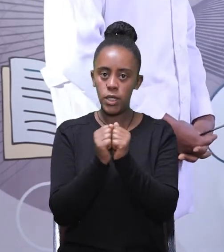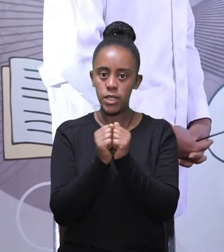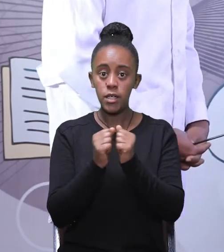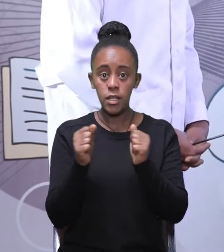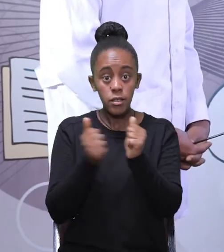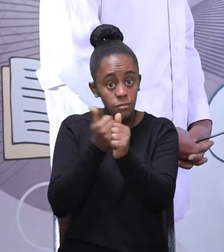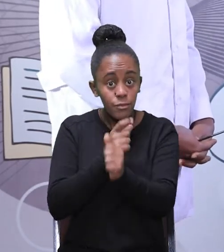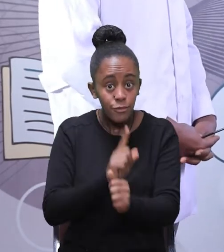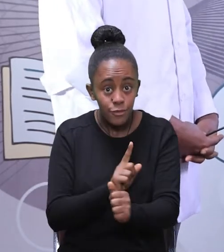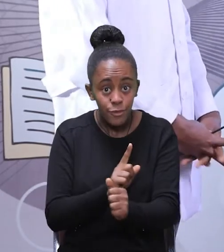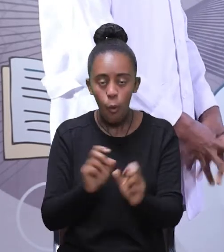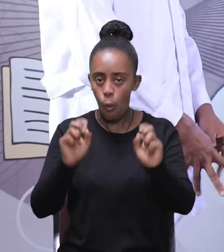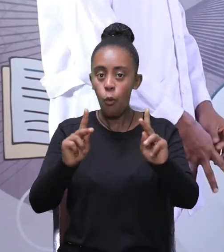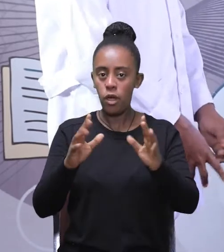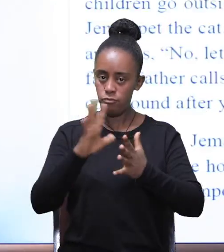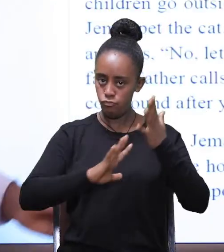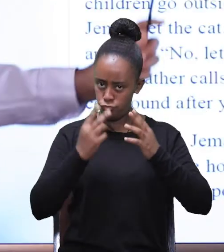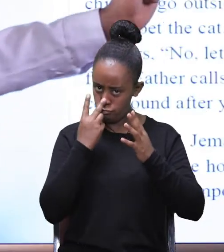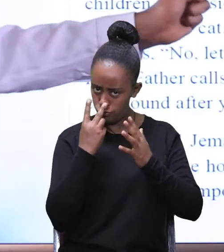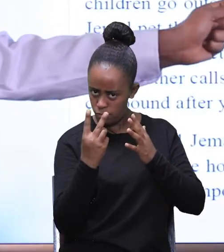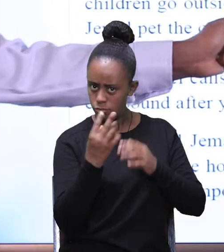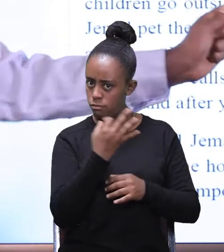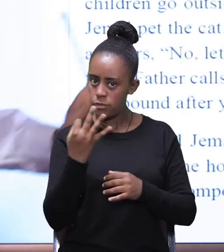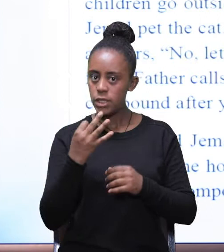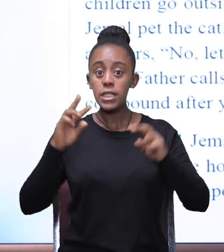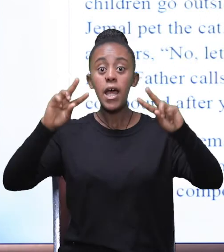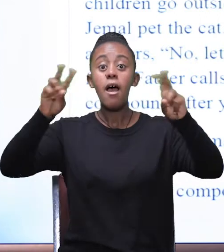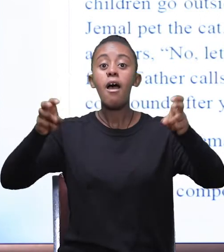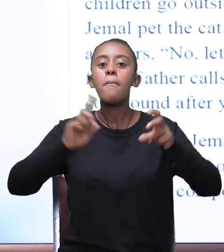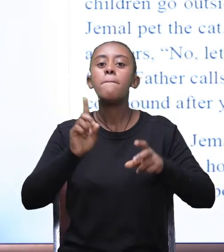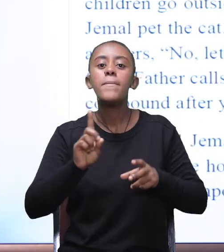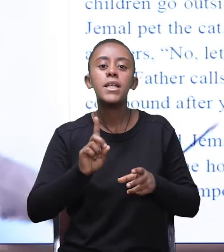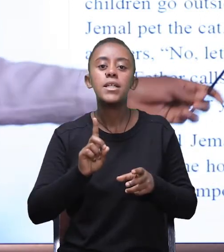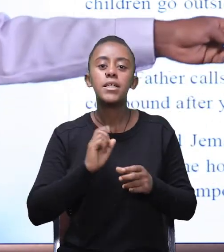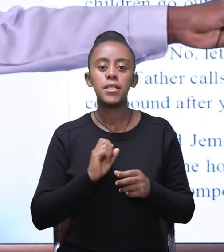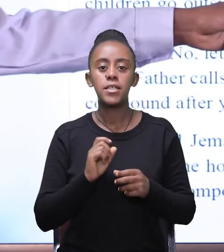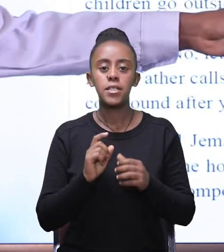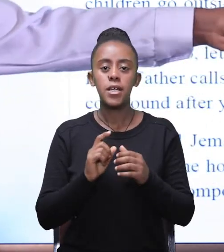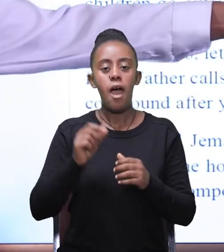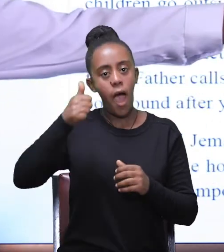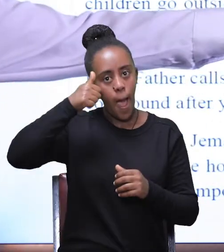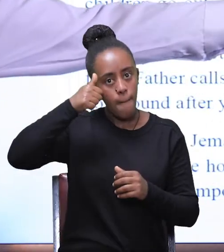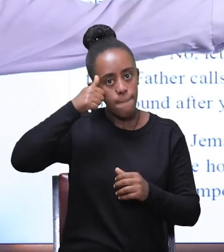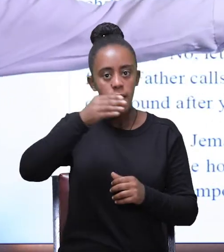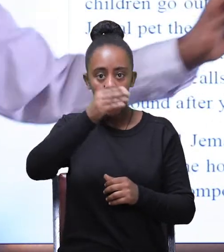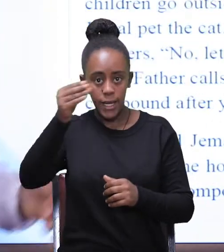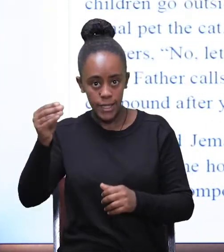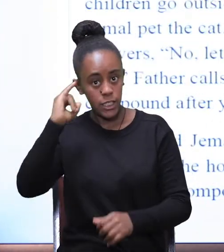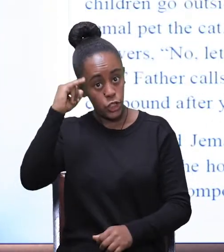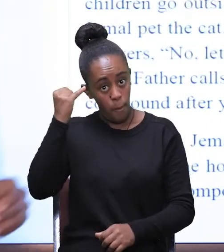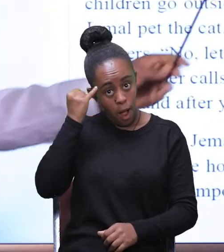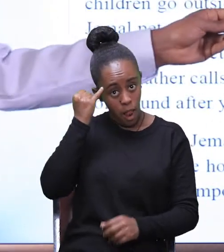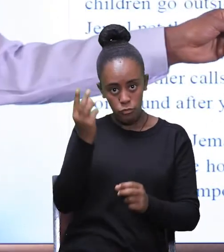Are you with me, student? Okay. The title it says what? Ahmed and